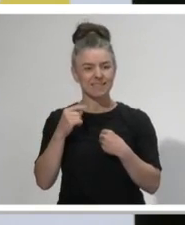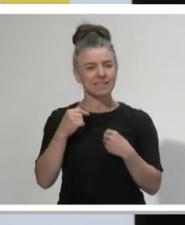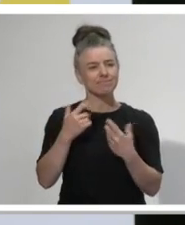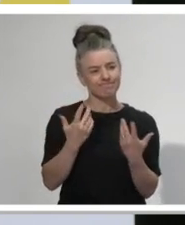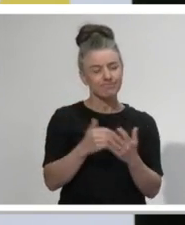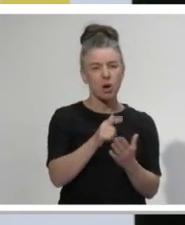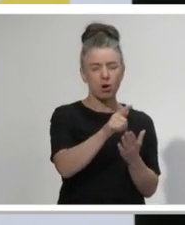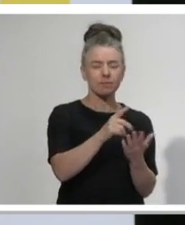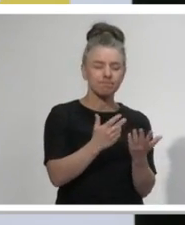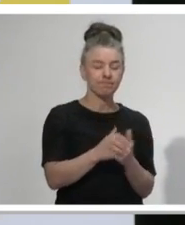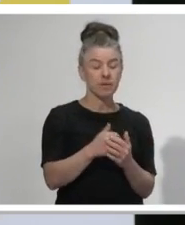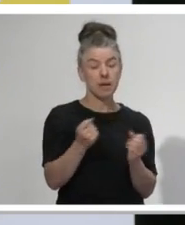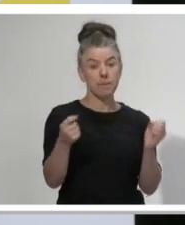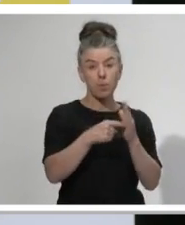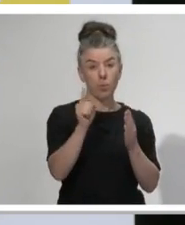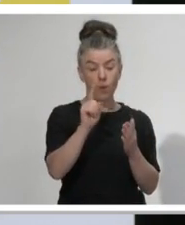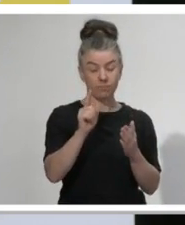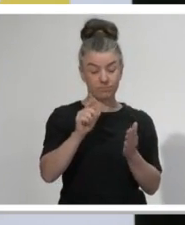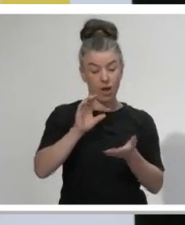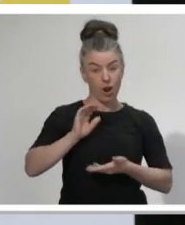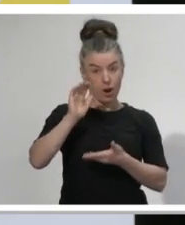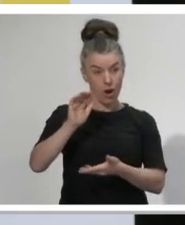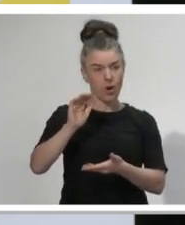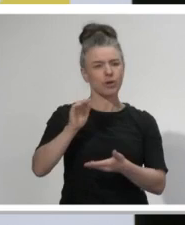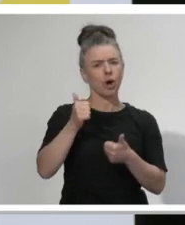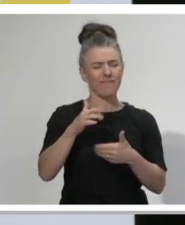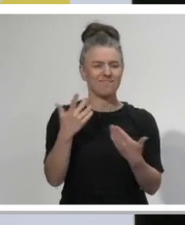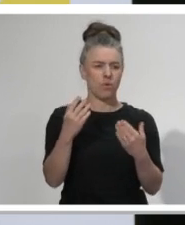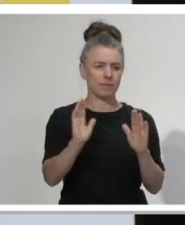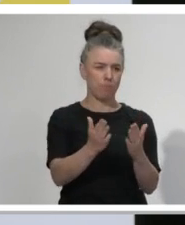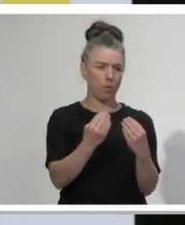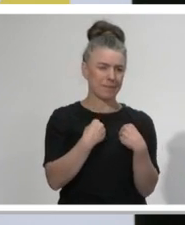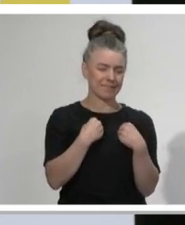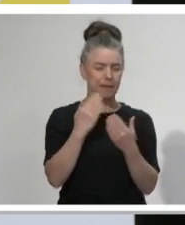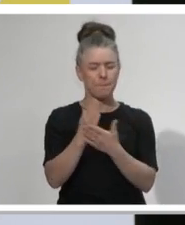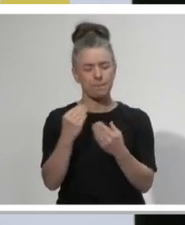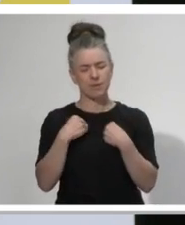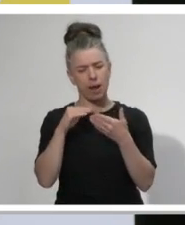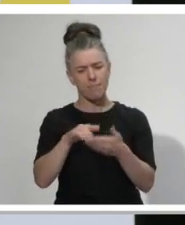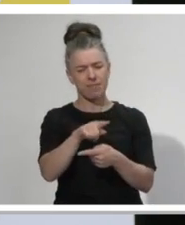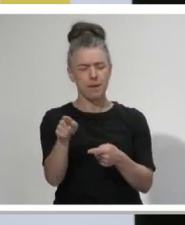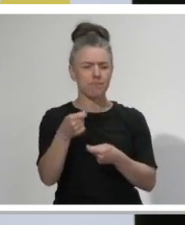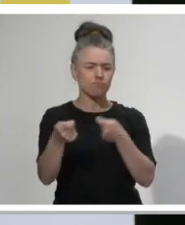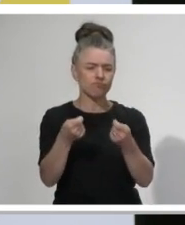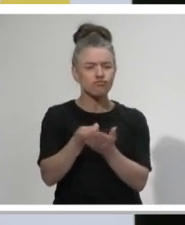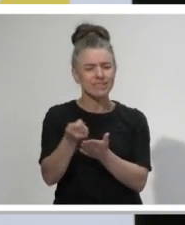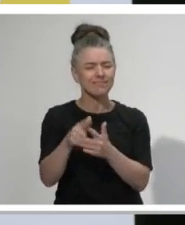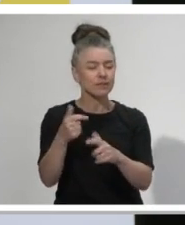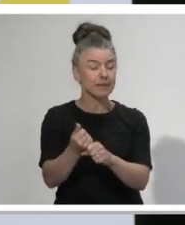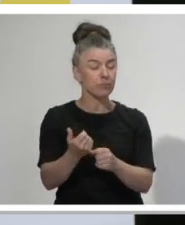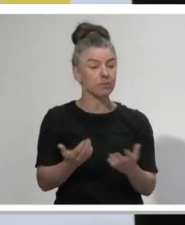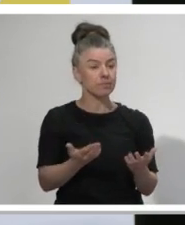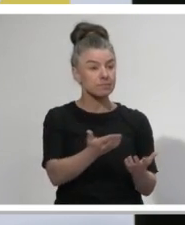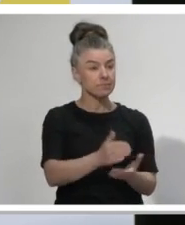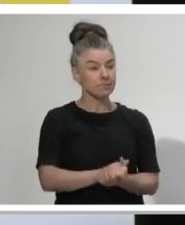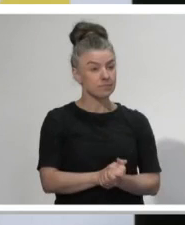got a scheme that will put money in the pockets of those small and medium enterprises to meet their fixed costs, and I'm sure they'll welcome it. So does that make you regret